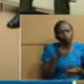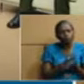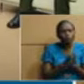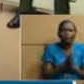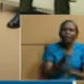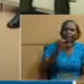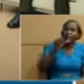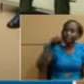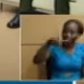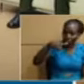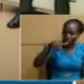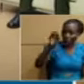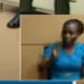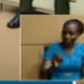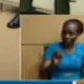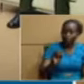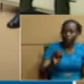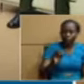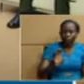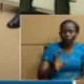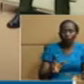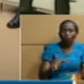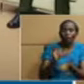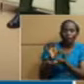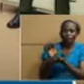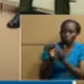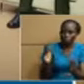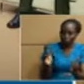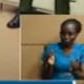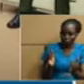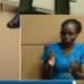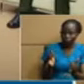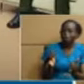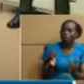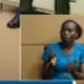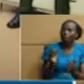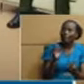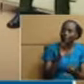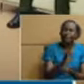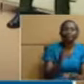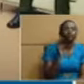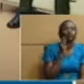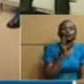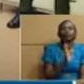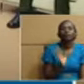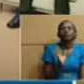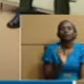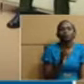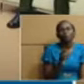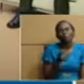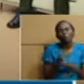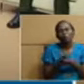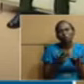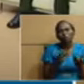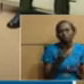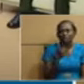97% can only take home, on average, 13 million shillings. That is about